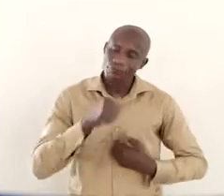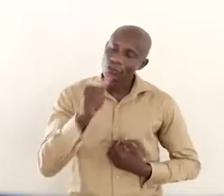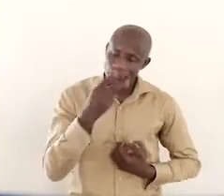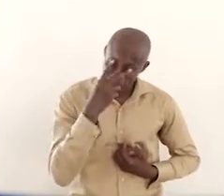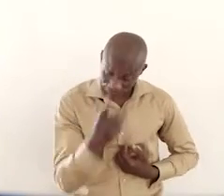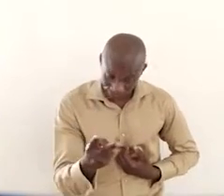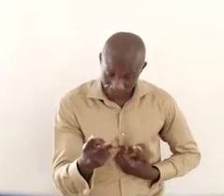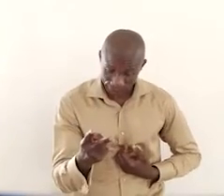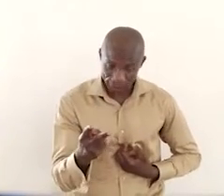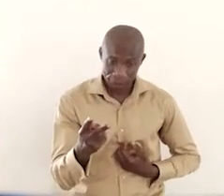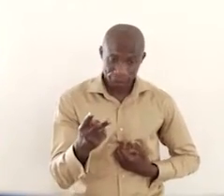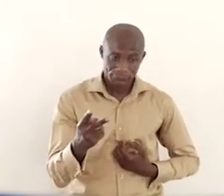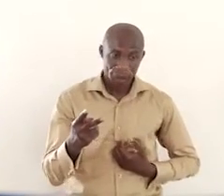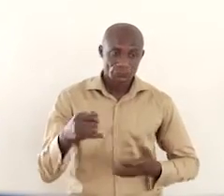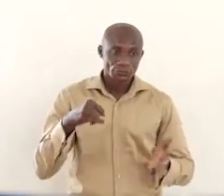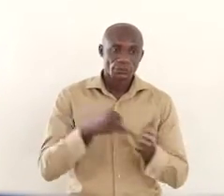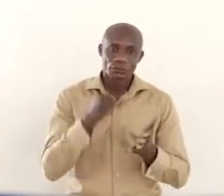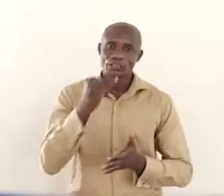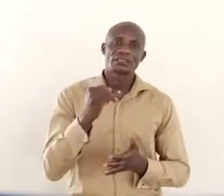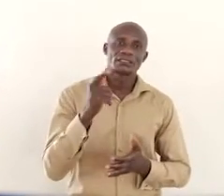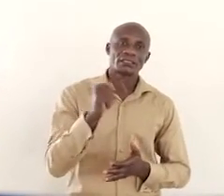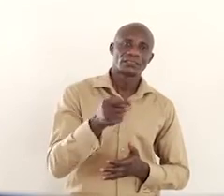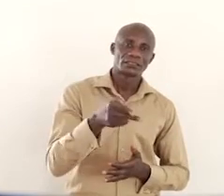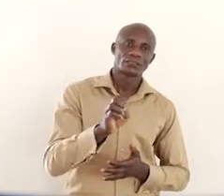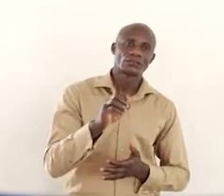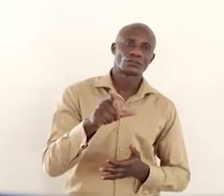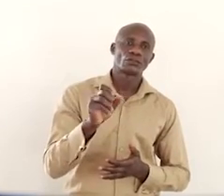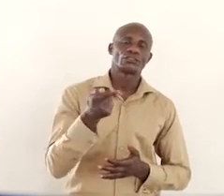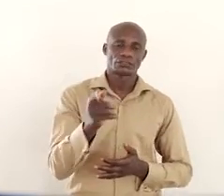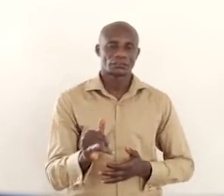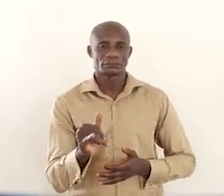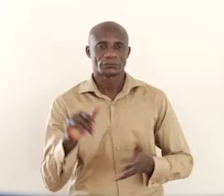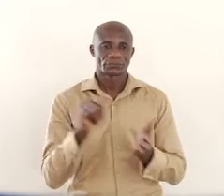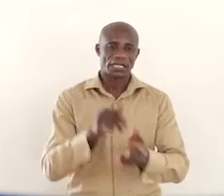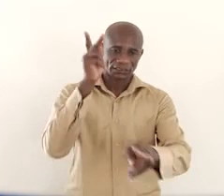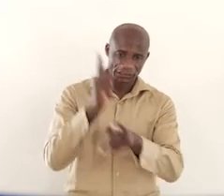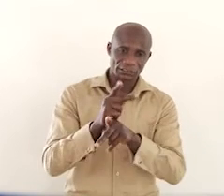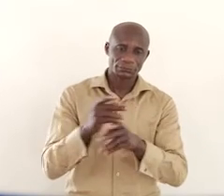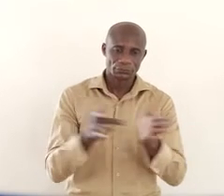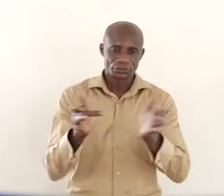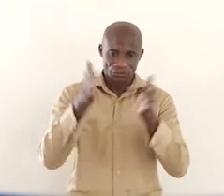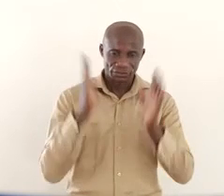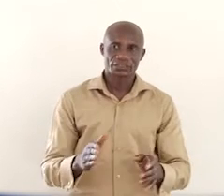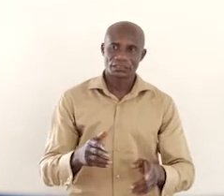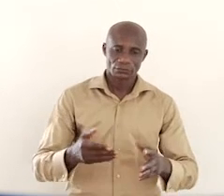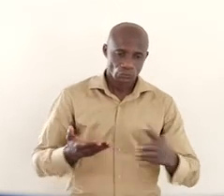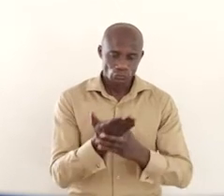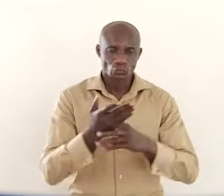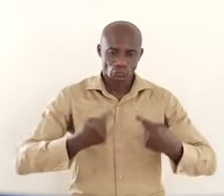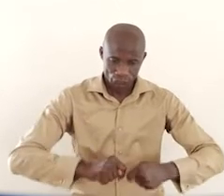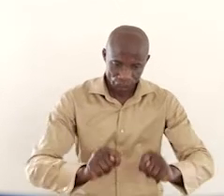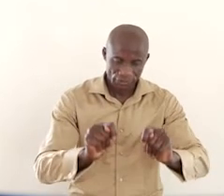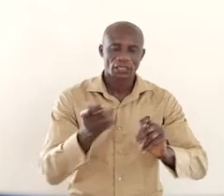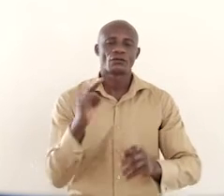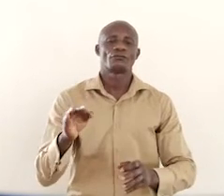with our naked eyes. It is the theological virtue which sustains the Christian through trial, the trials of